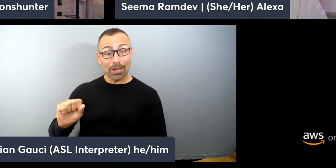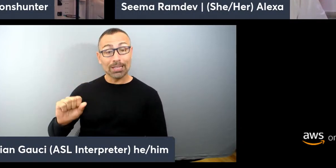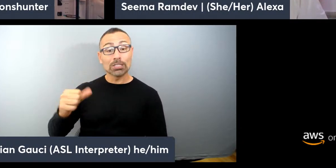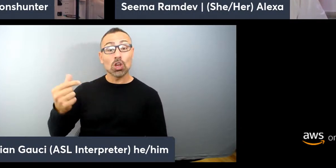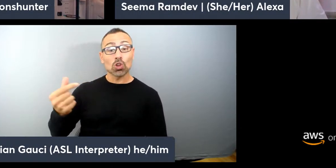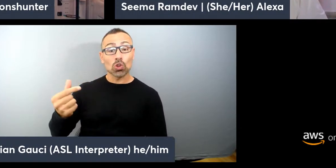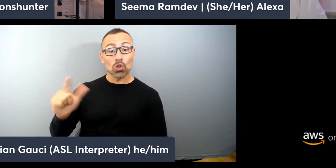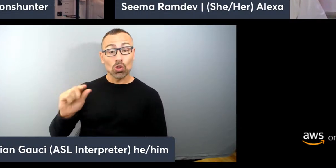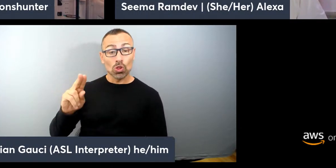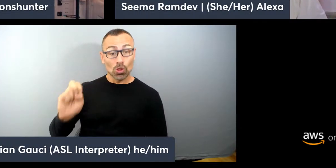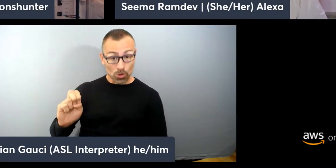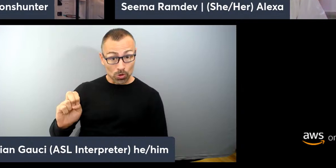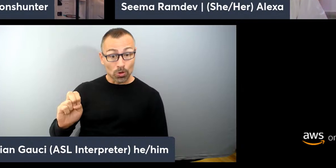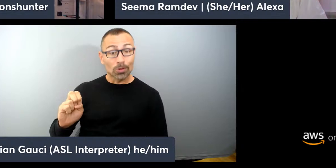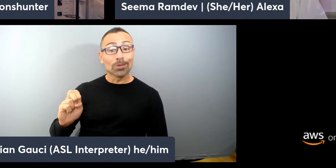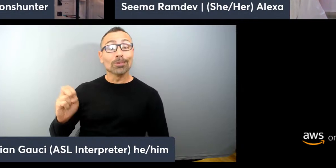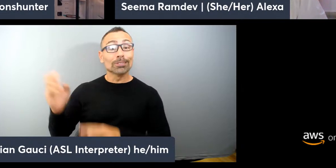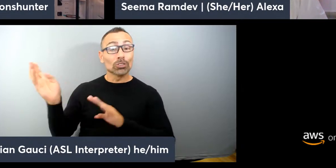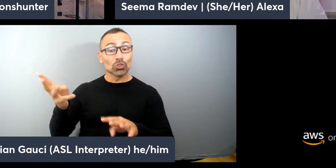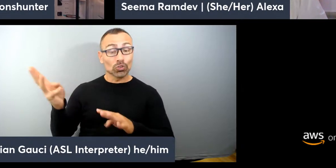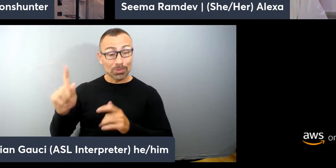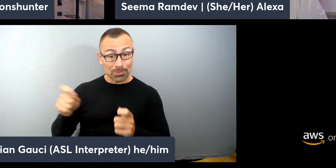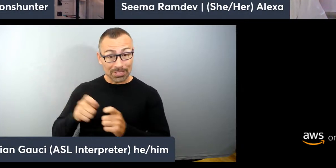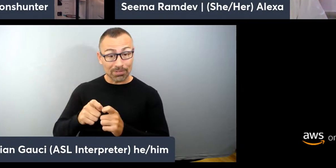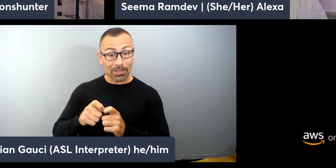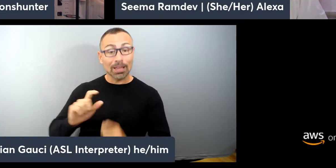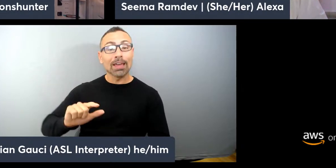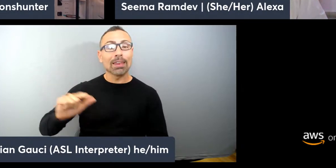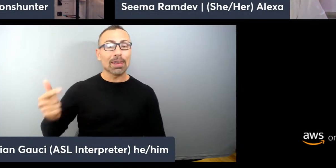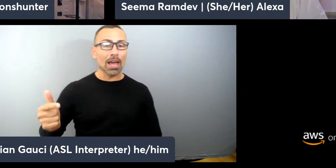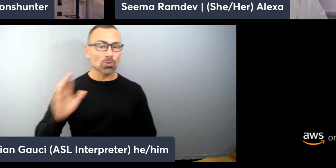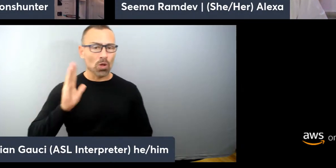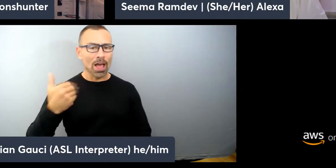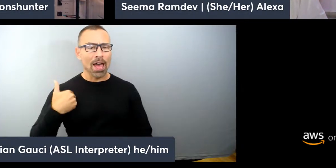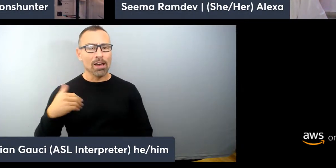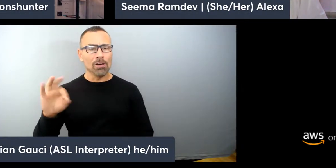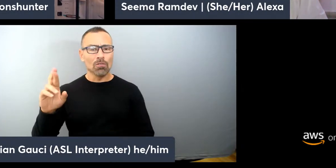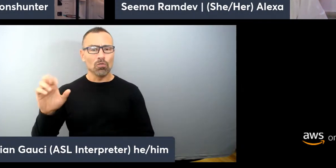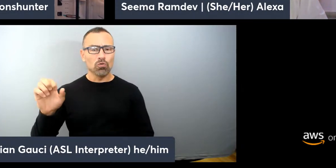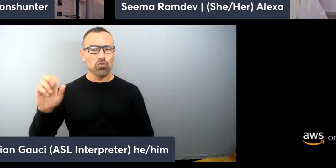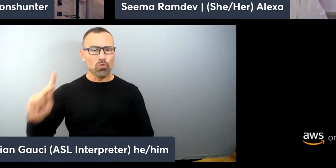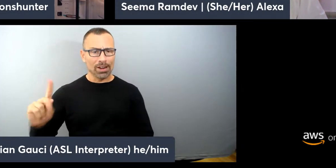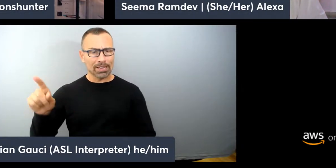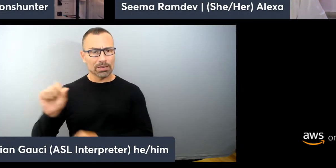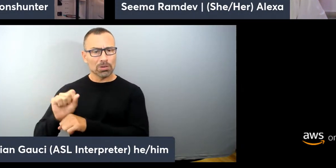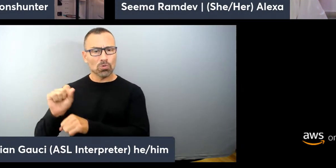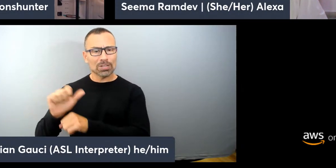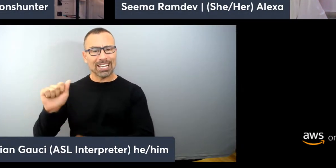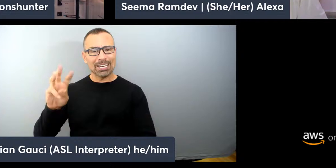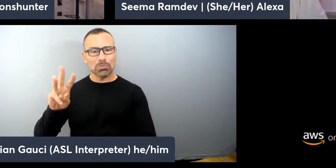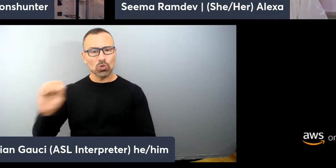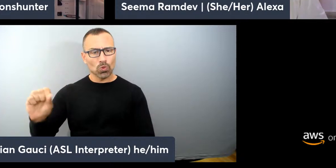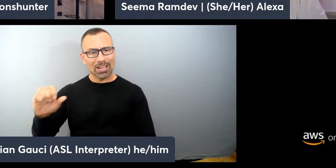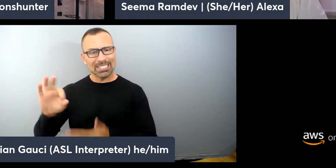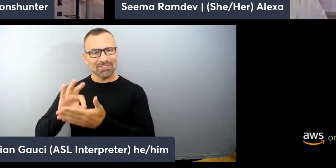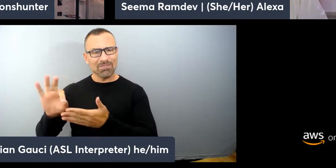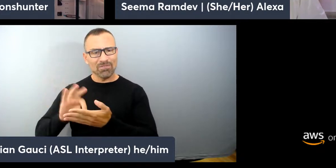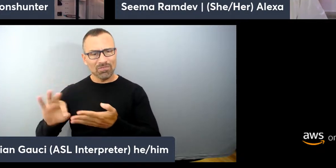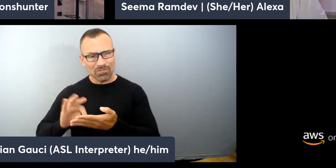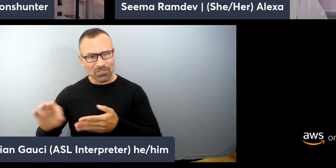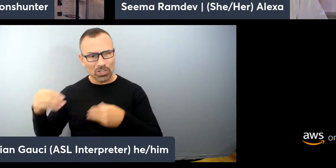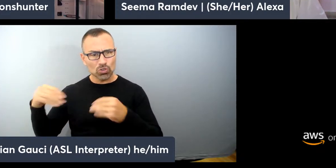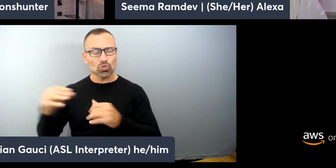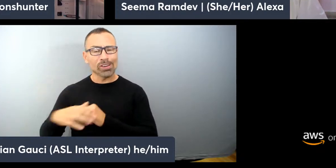then Frank from AWS Feature Store is going to talk about the different platforms that we can use these services on. He's one of our